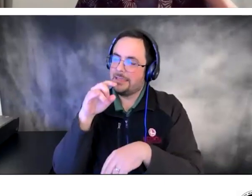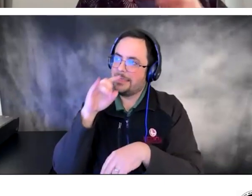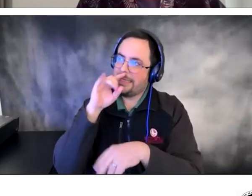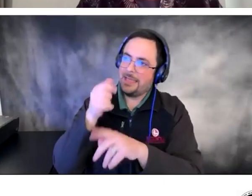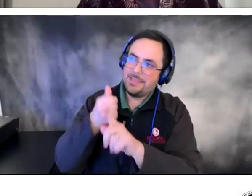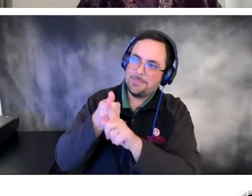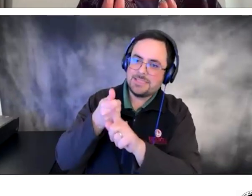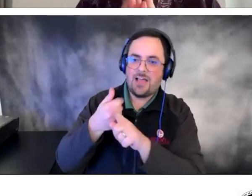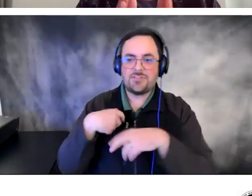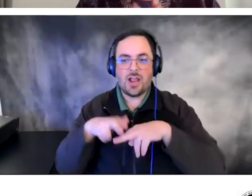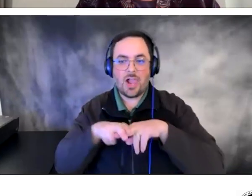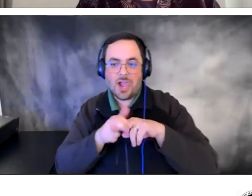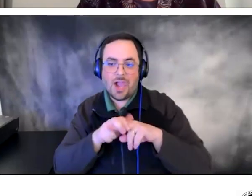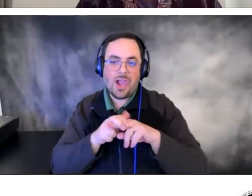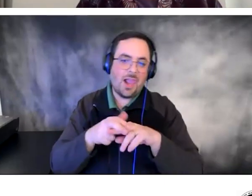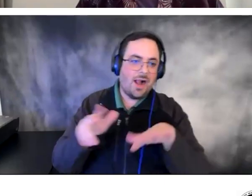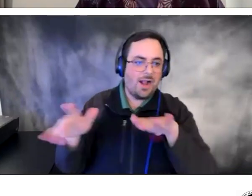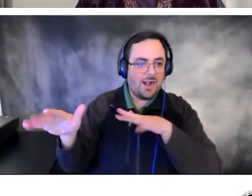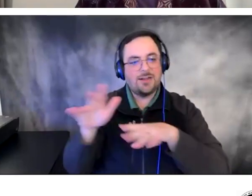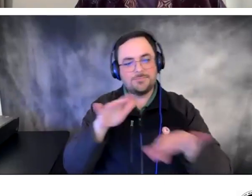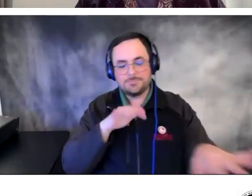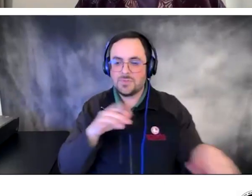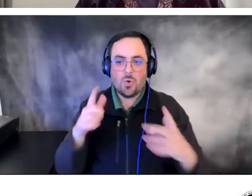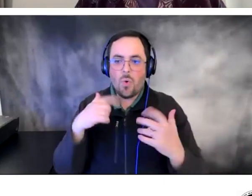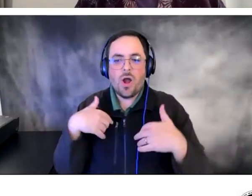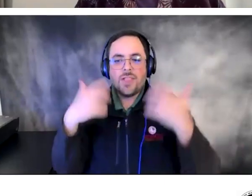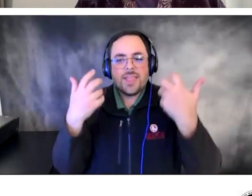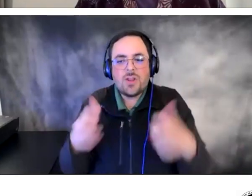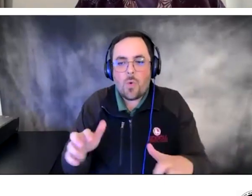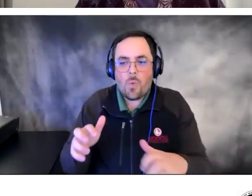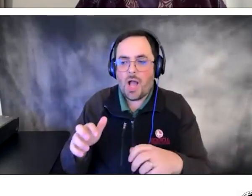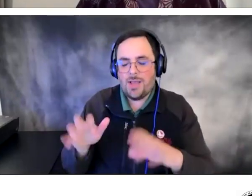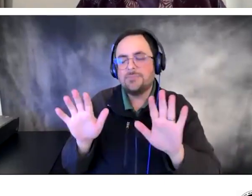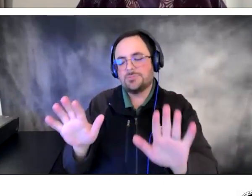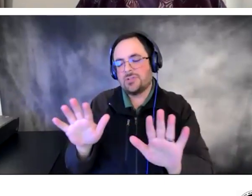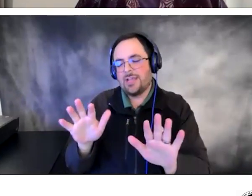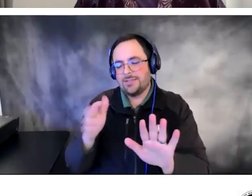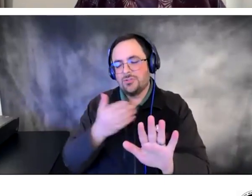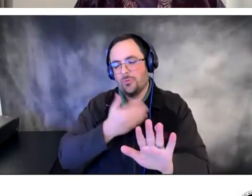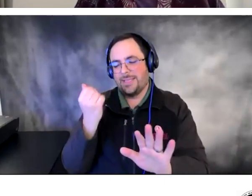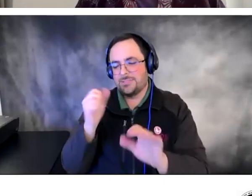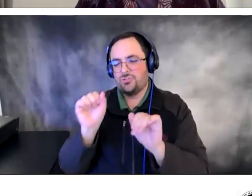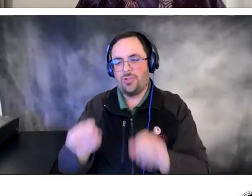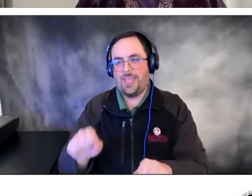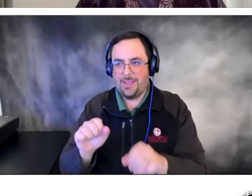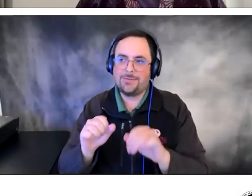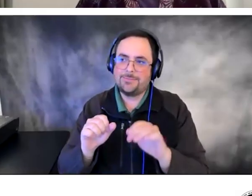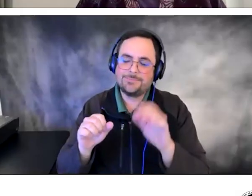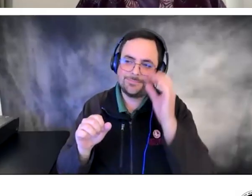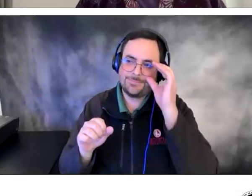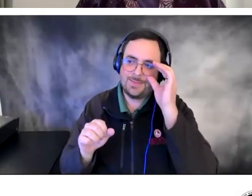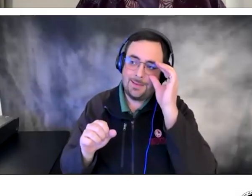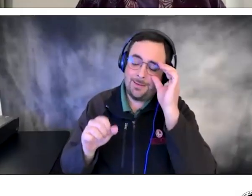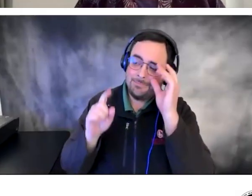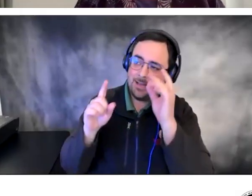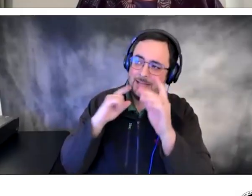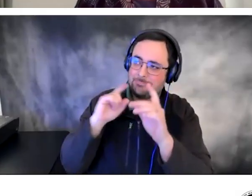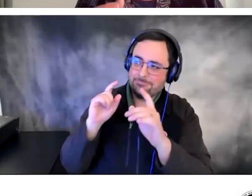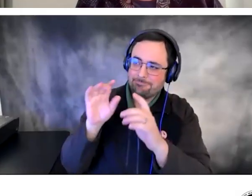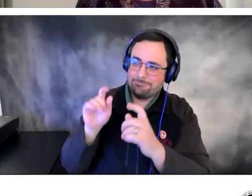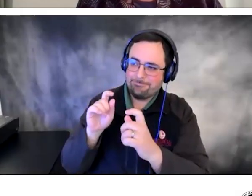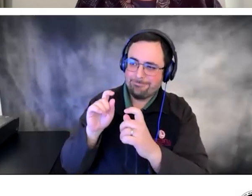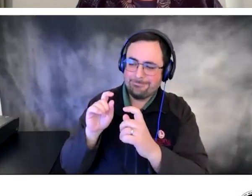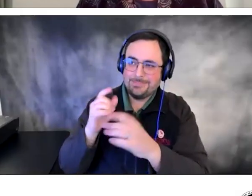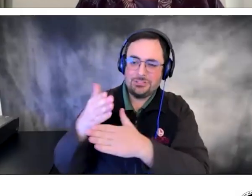and more short attention span, or they don't want to do it. So do the best you can. You may not be able to do a lot of